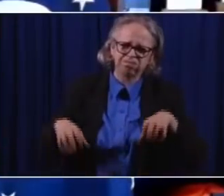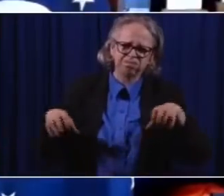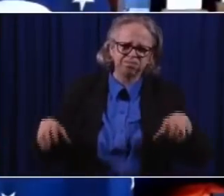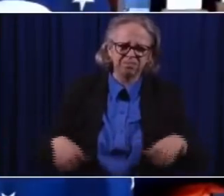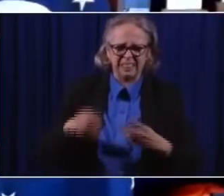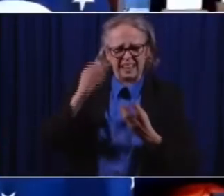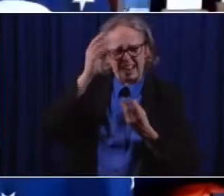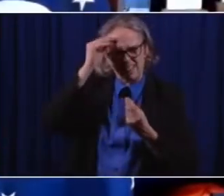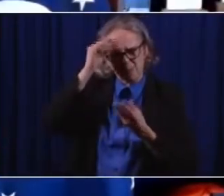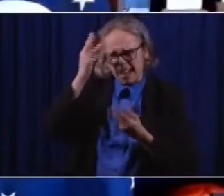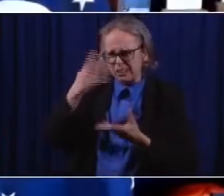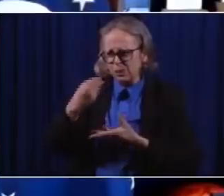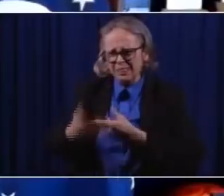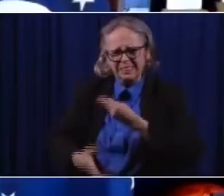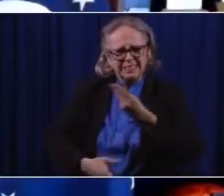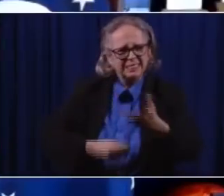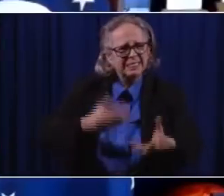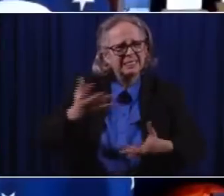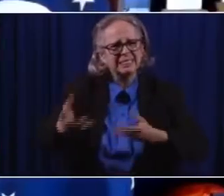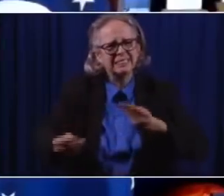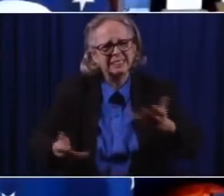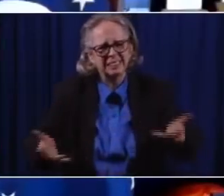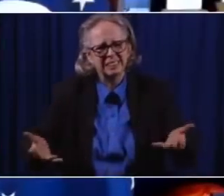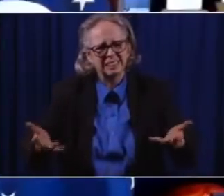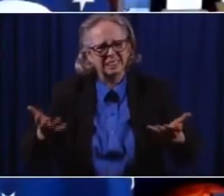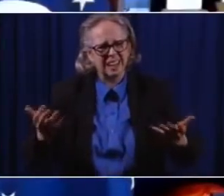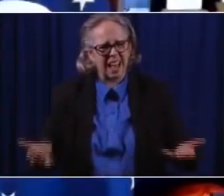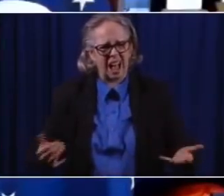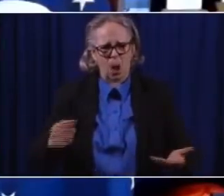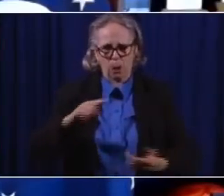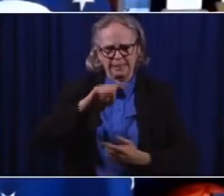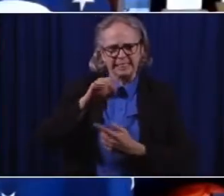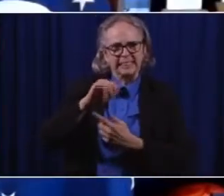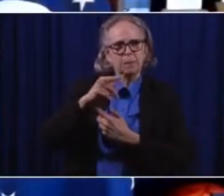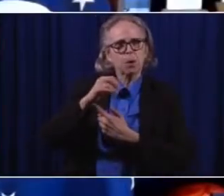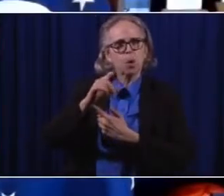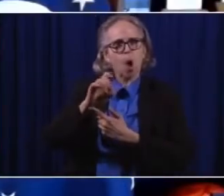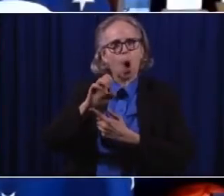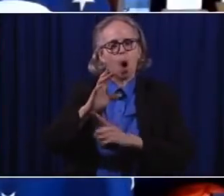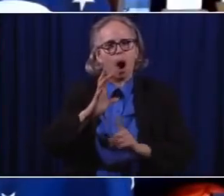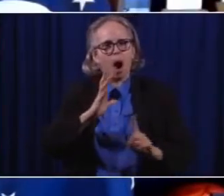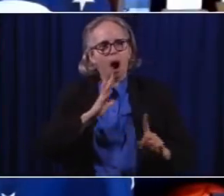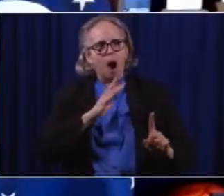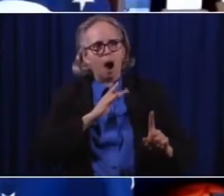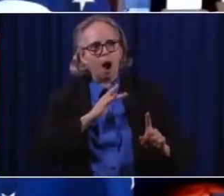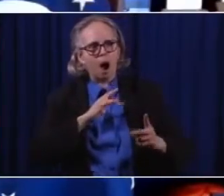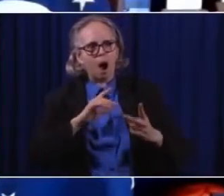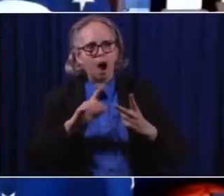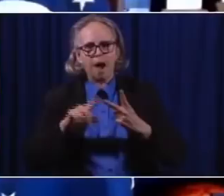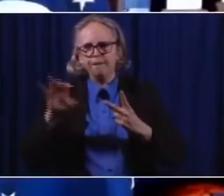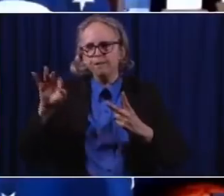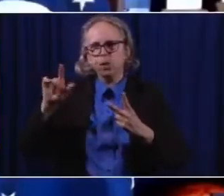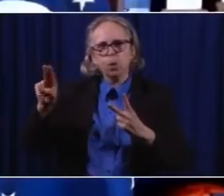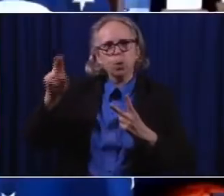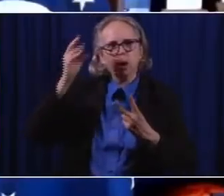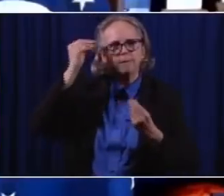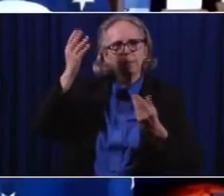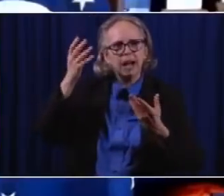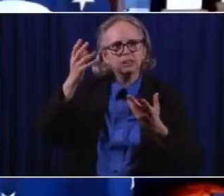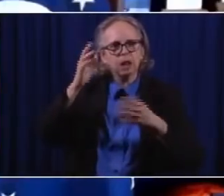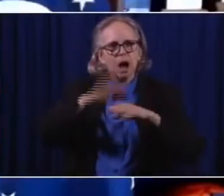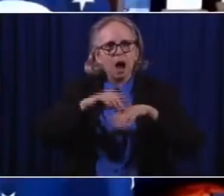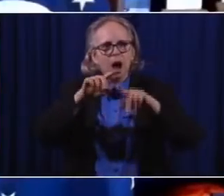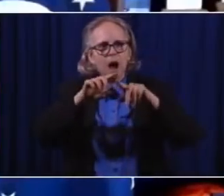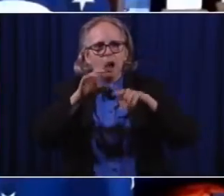that you now are being made available today through the dashboard, all of that is due to the hard work of our